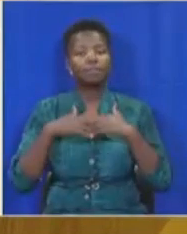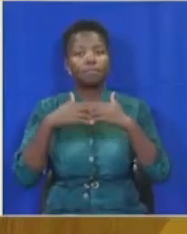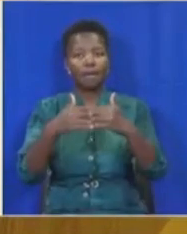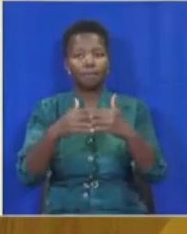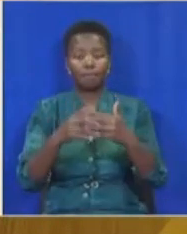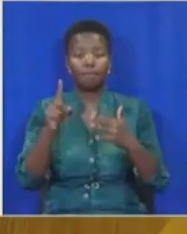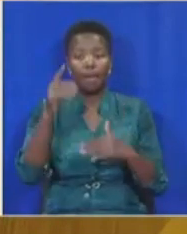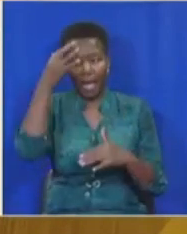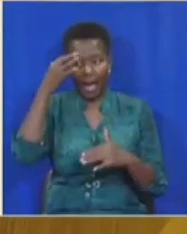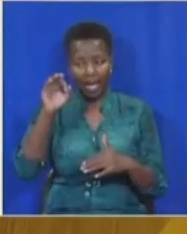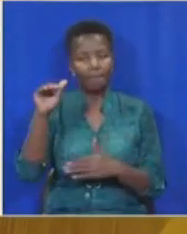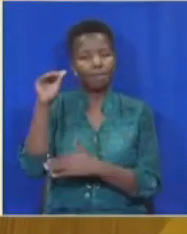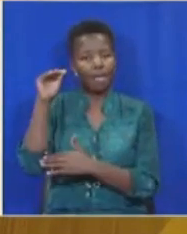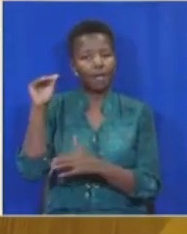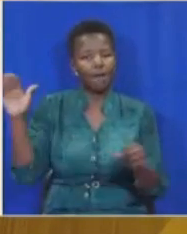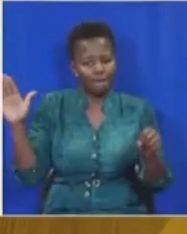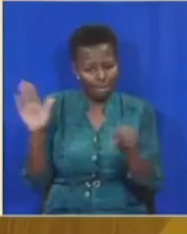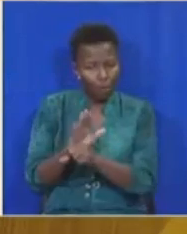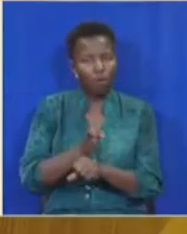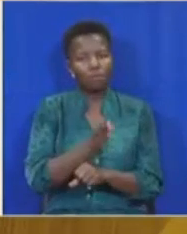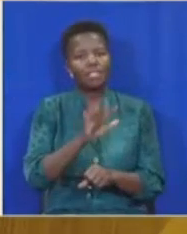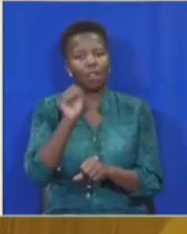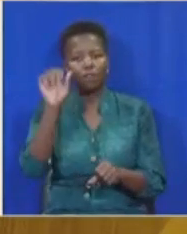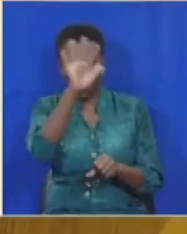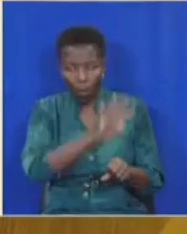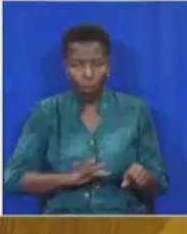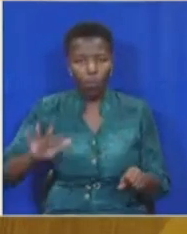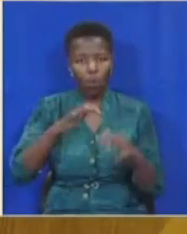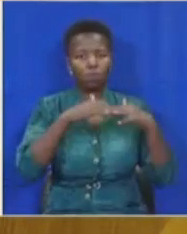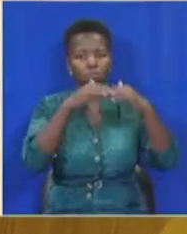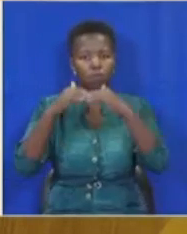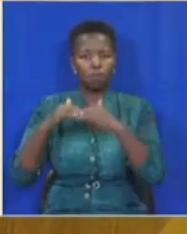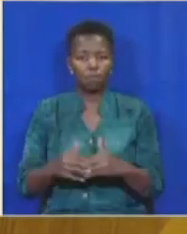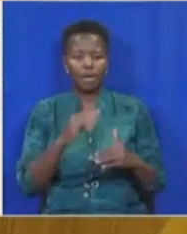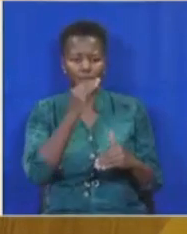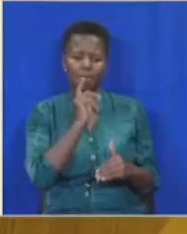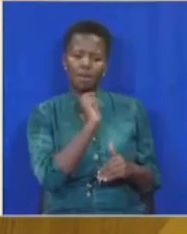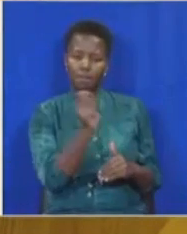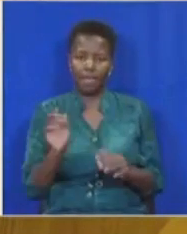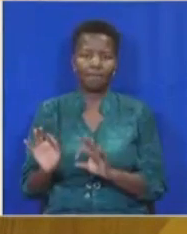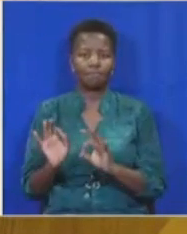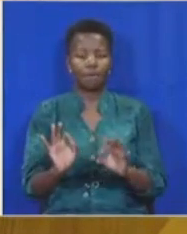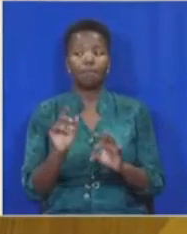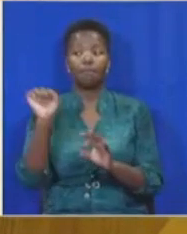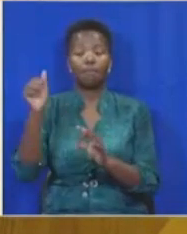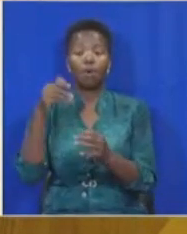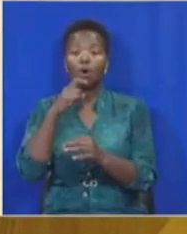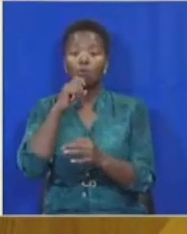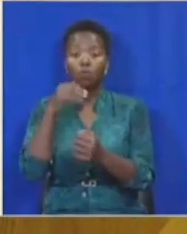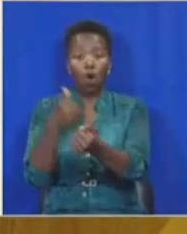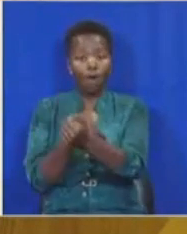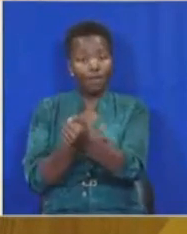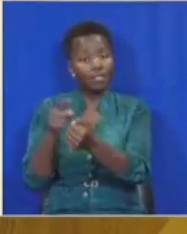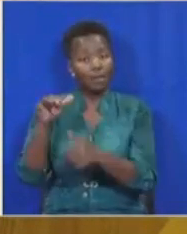state bank with footprint across the country, with a cost-efficient system to pay grants through its offices, mobile